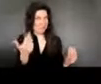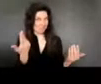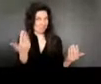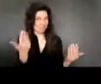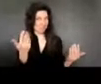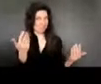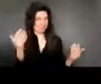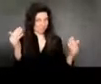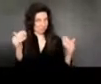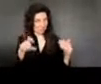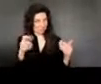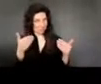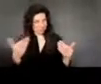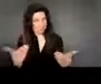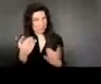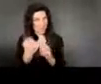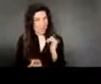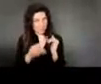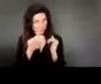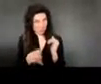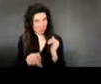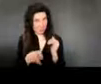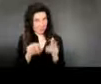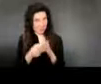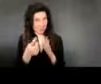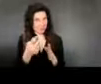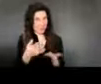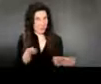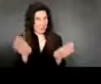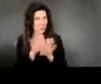last question and start wrapping things up?